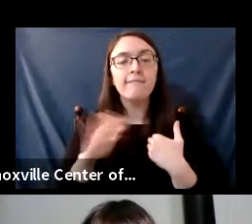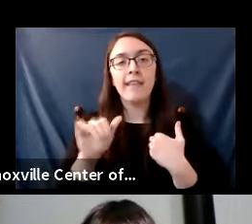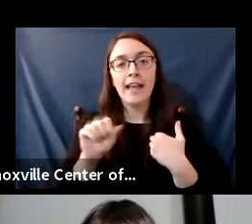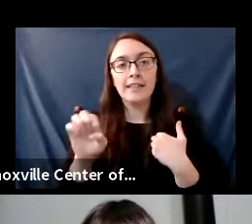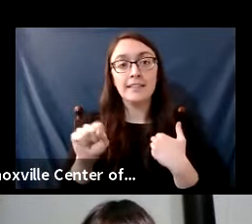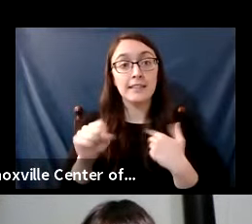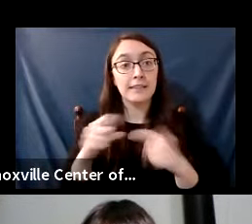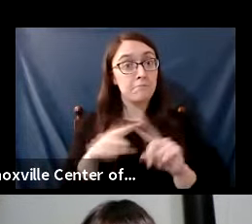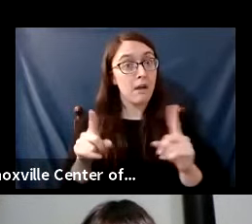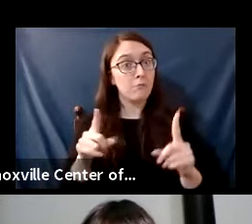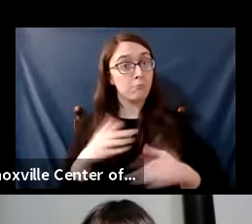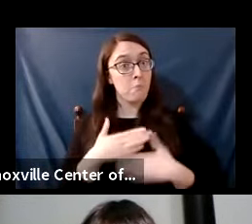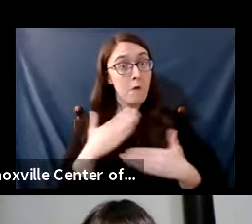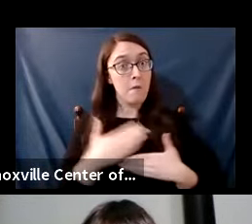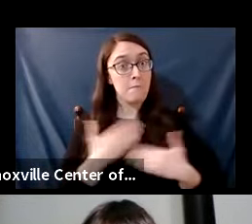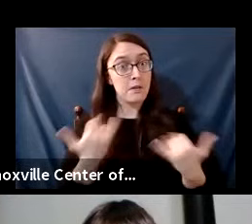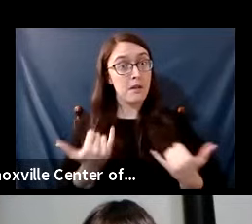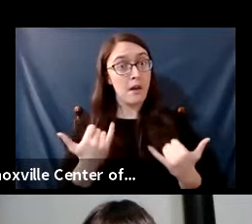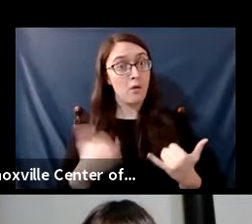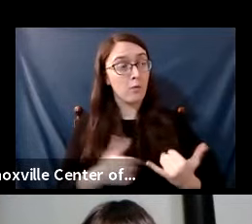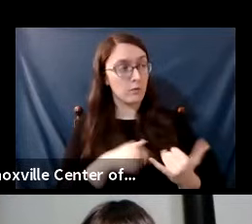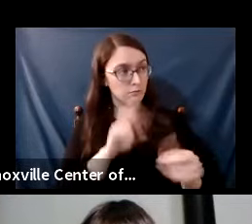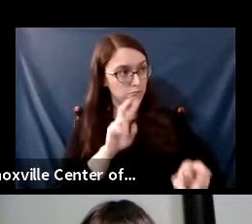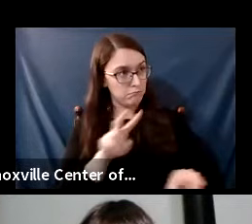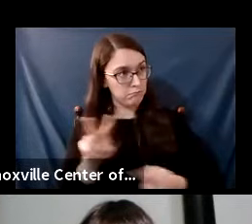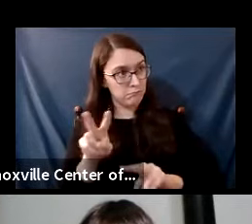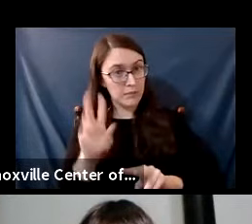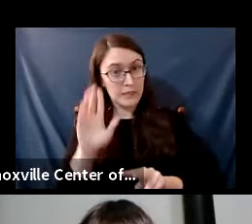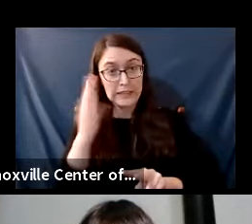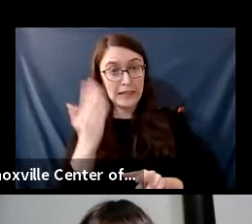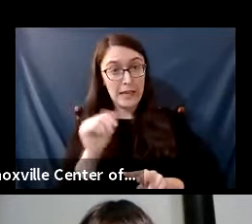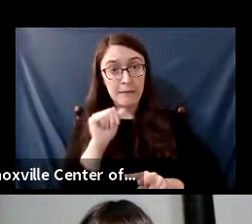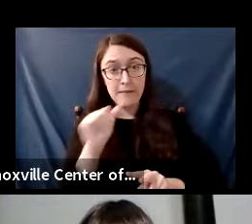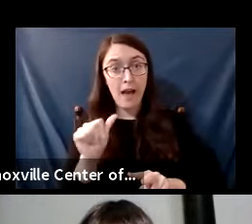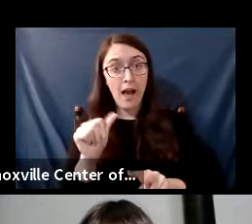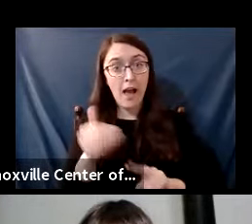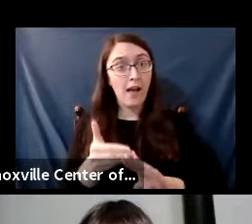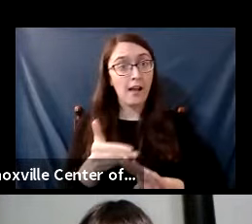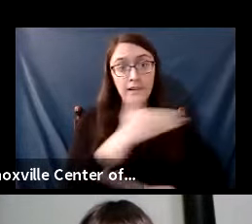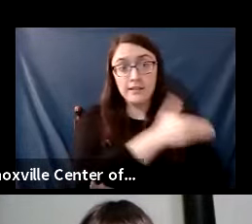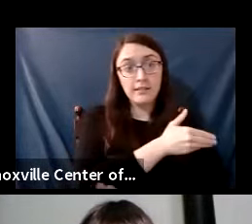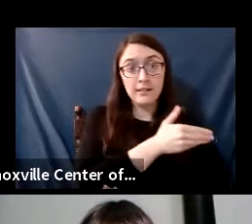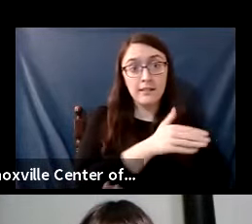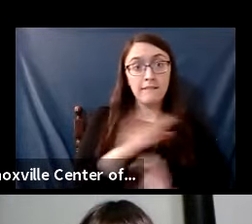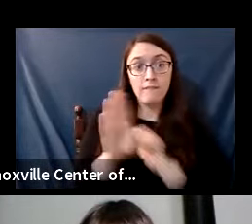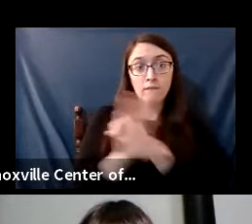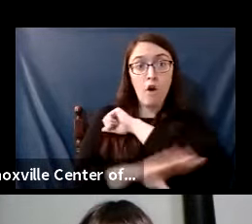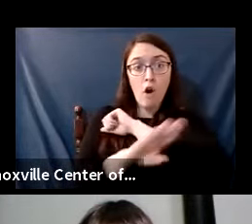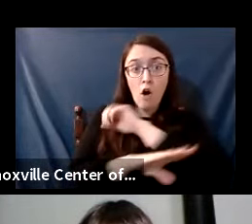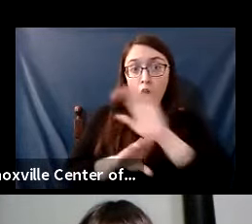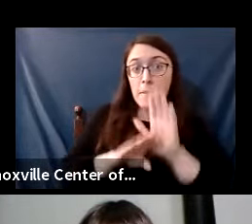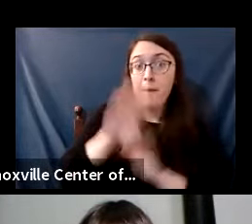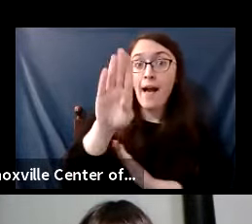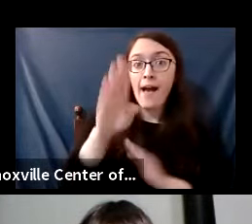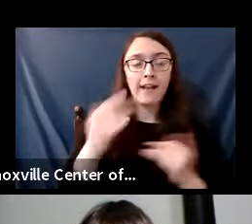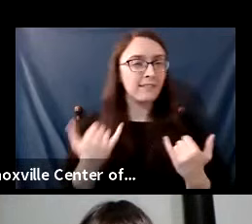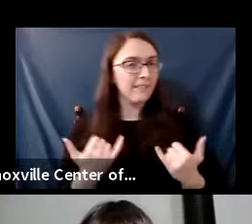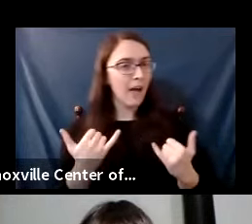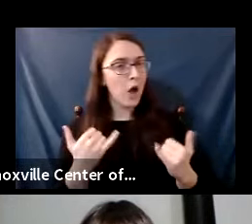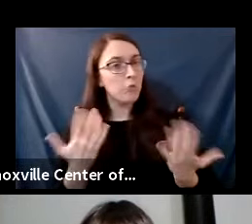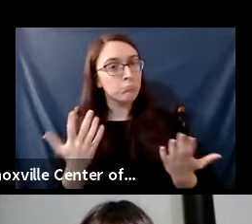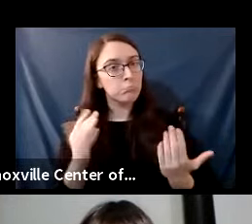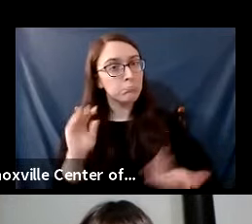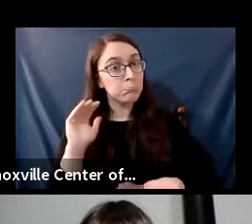seen during this time doesn't appear to be as steep a spike as what we saw back early in the fall semester to this point. So